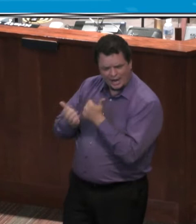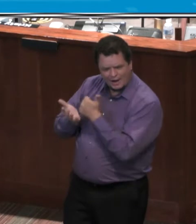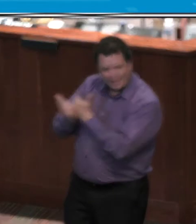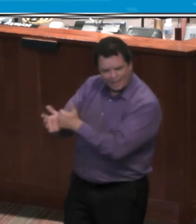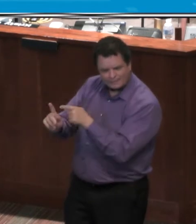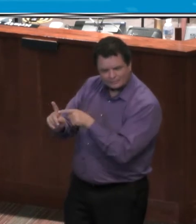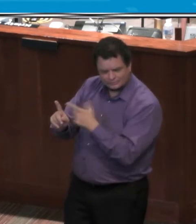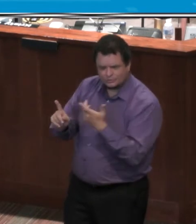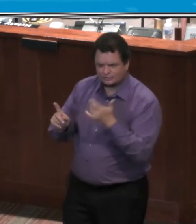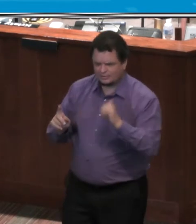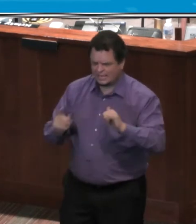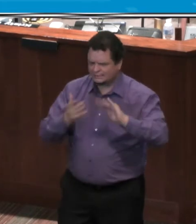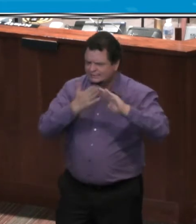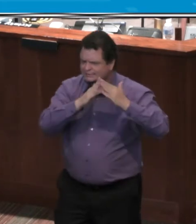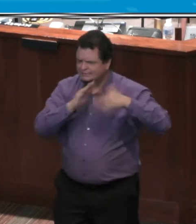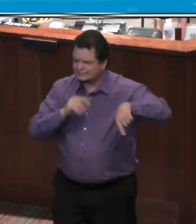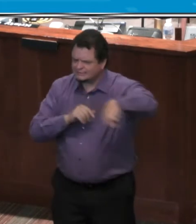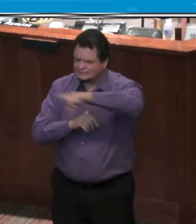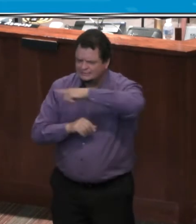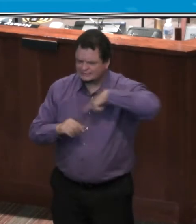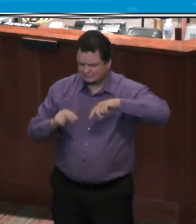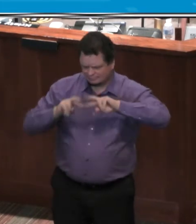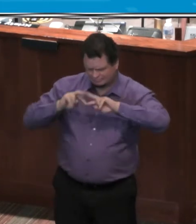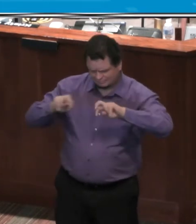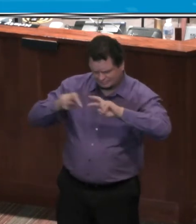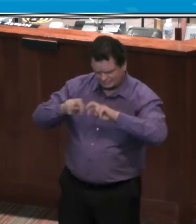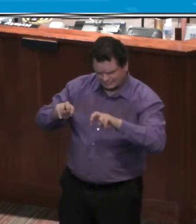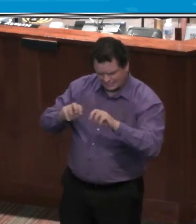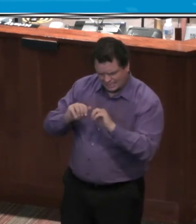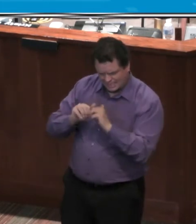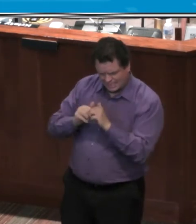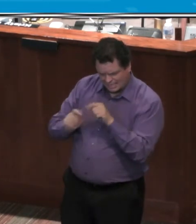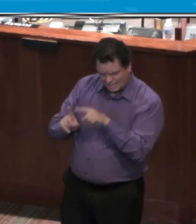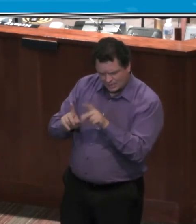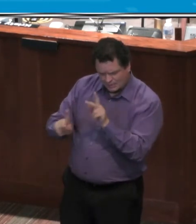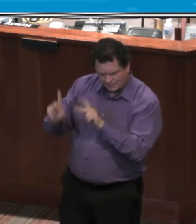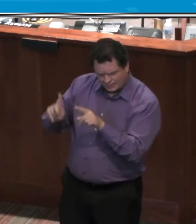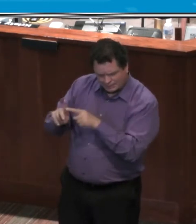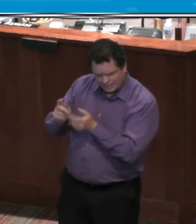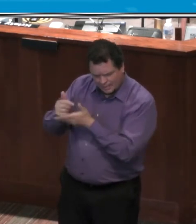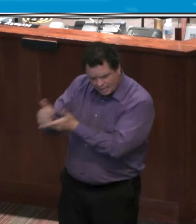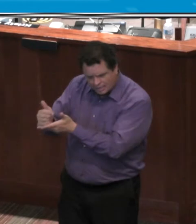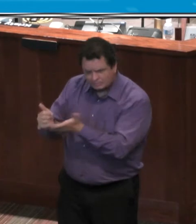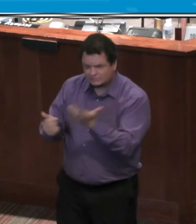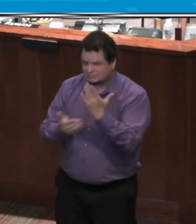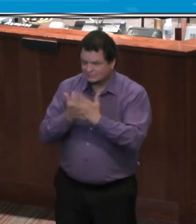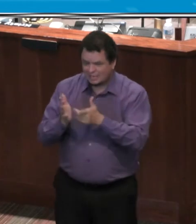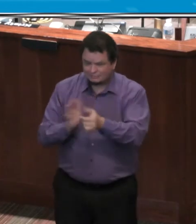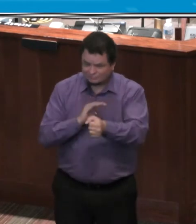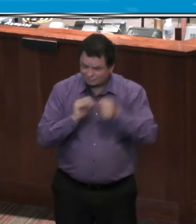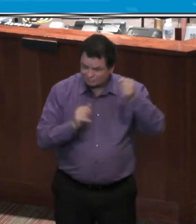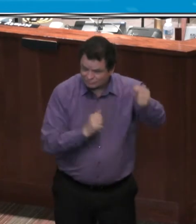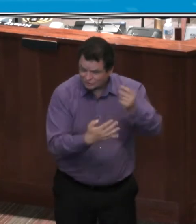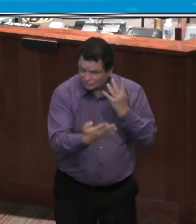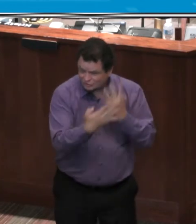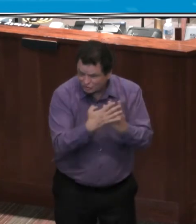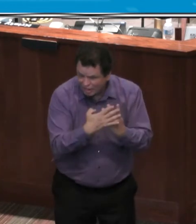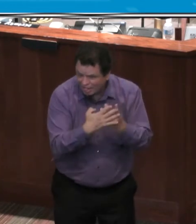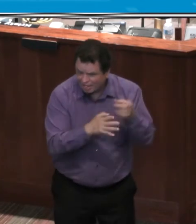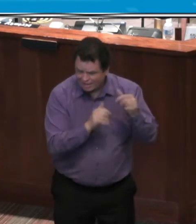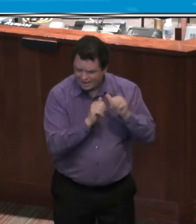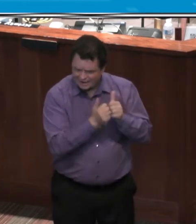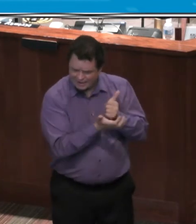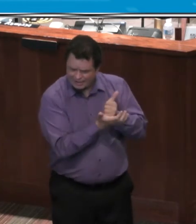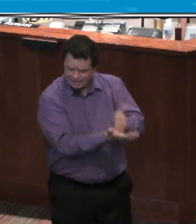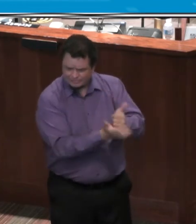And while they are 6 separate categories, they all fall under the social determinants of health. And it will take full community involvement